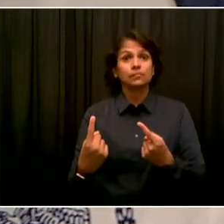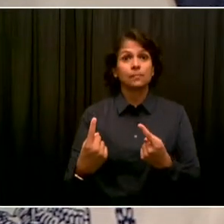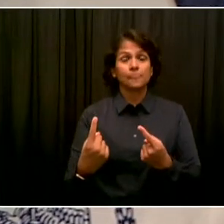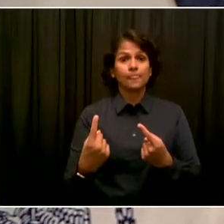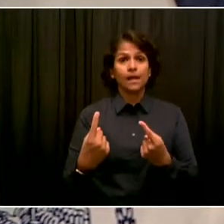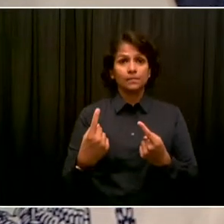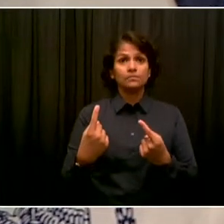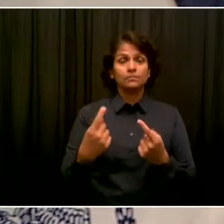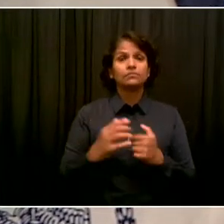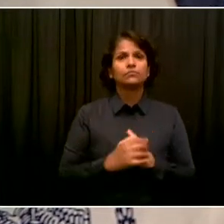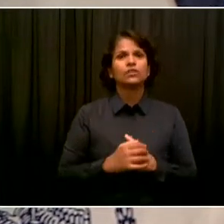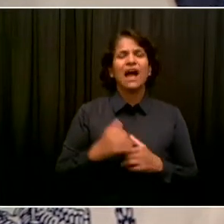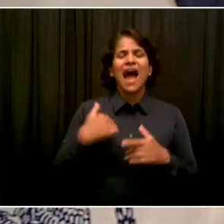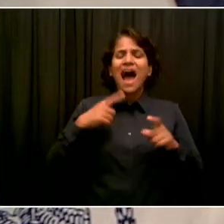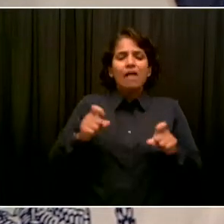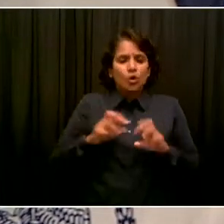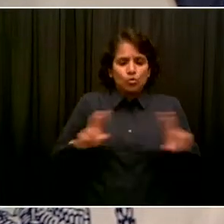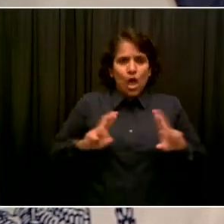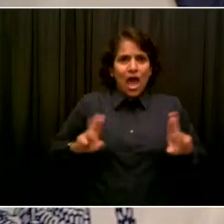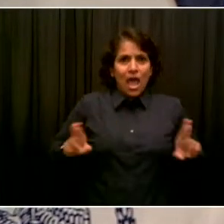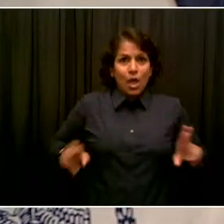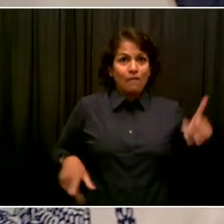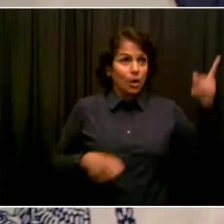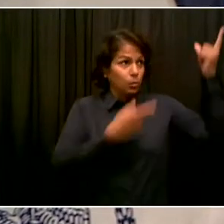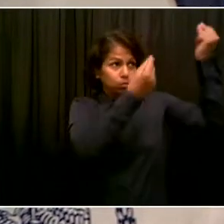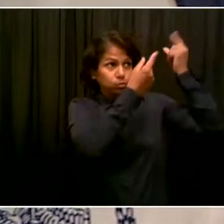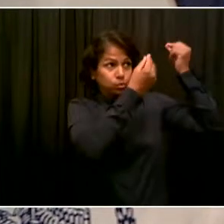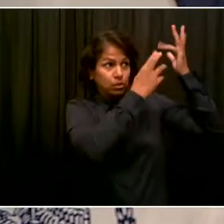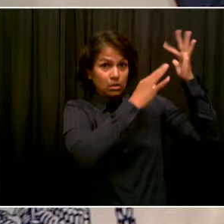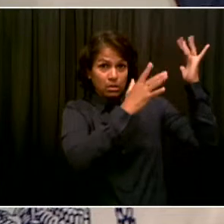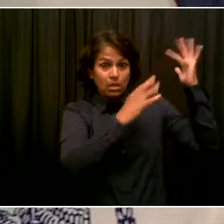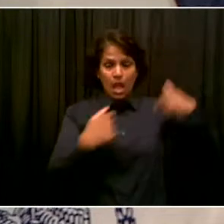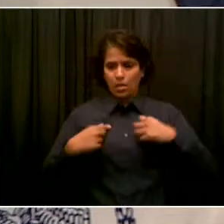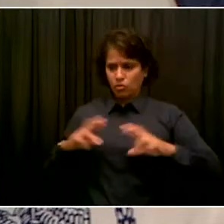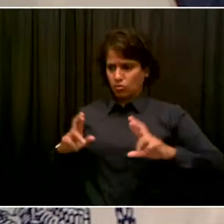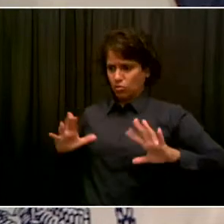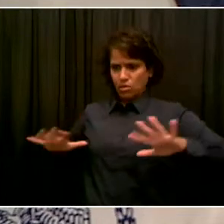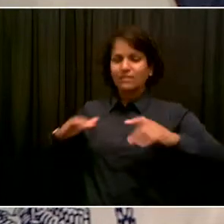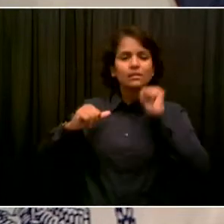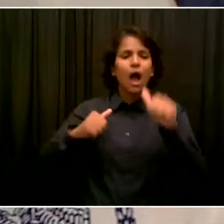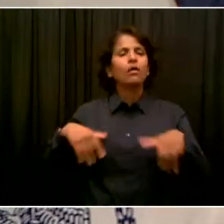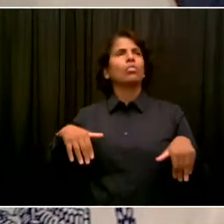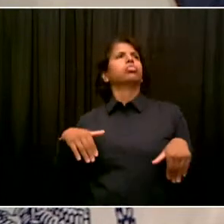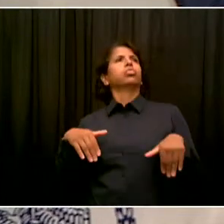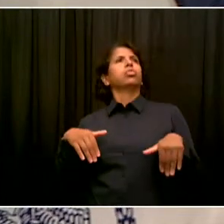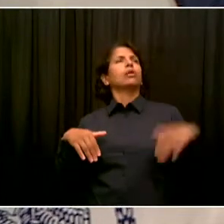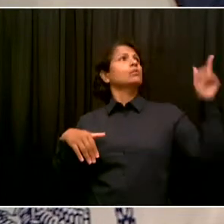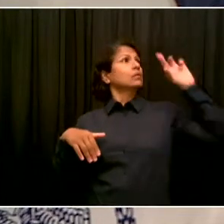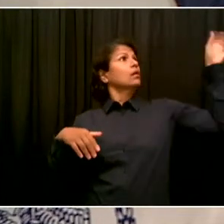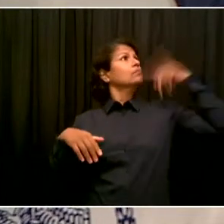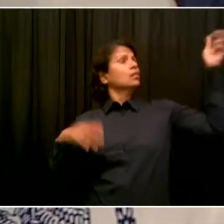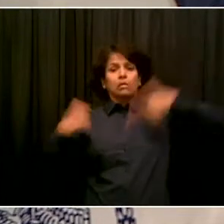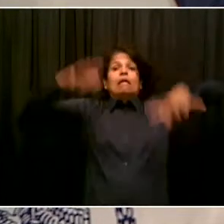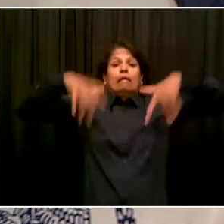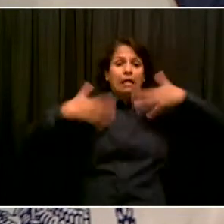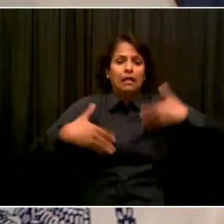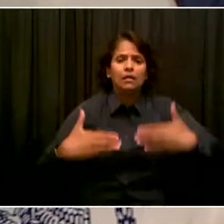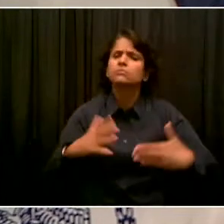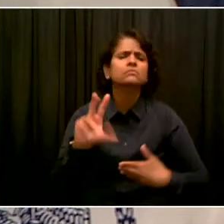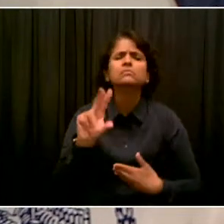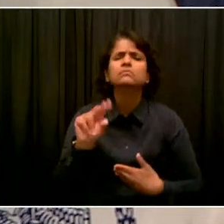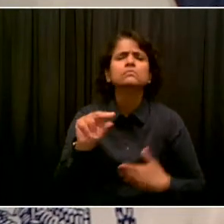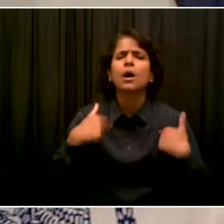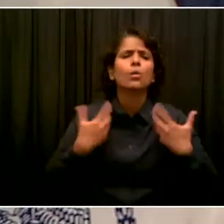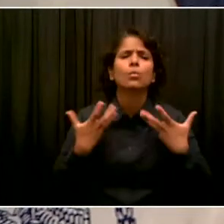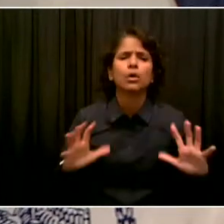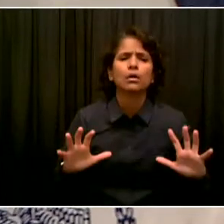ready because originally, in fact, we heard it from the President of the United States, September 20th. And